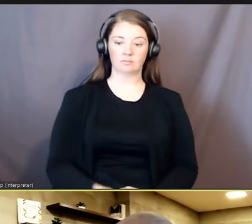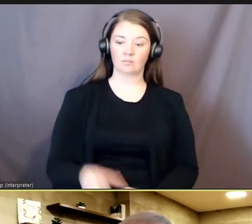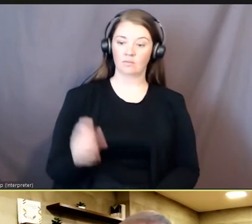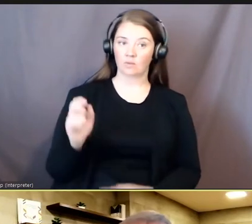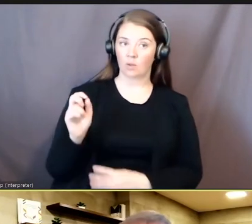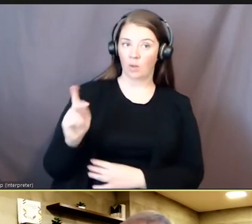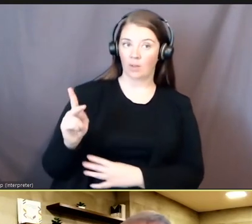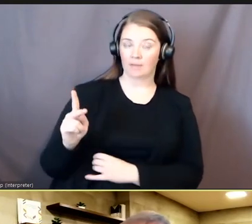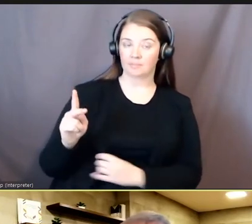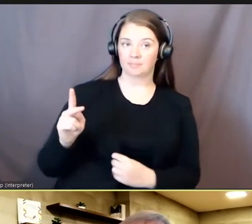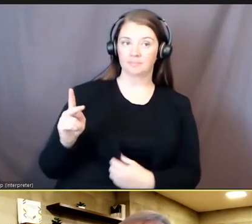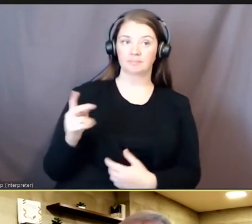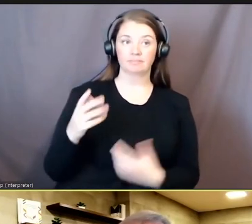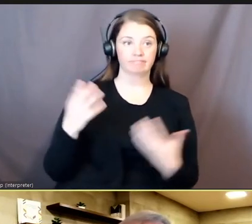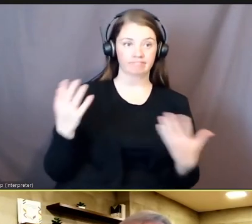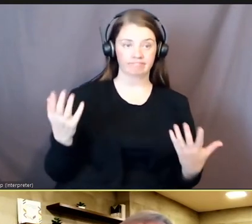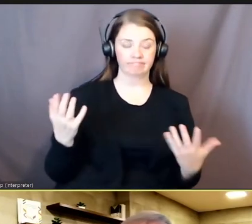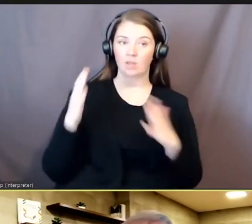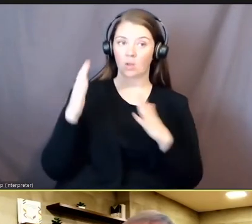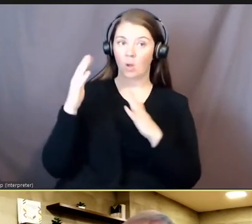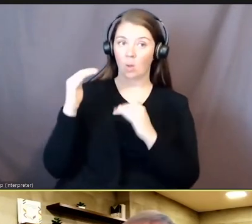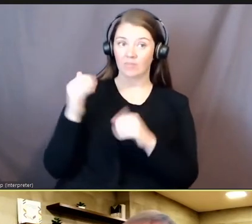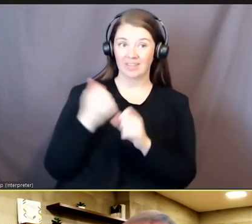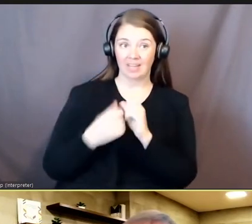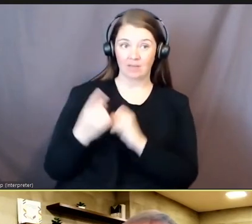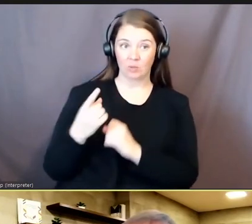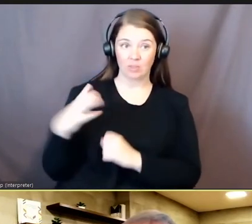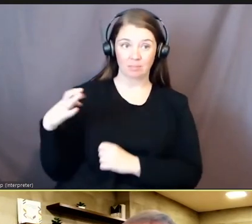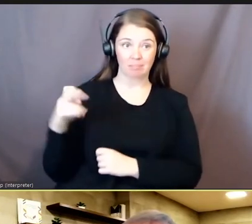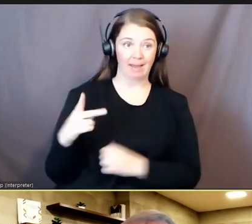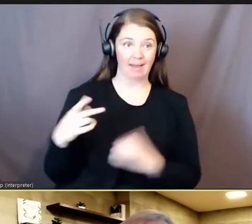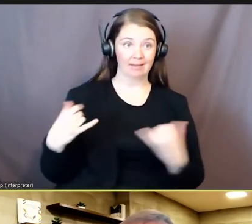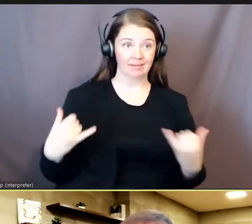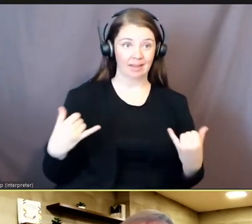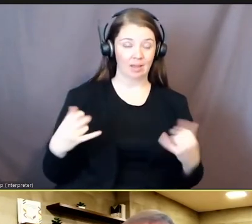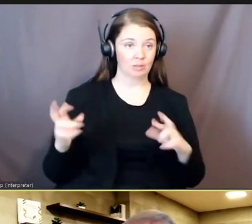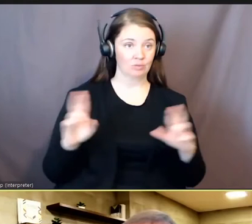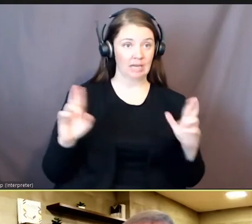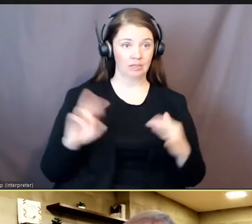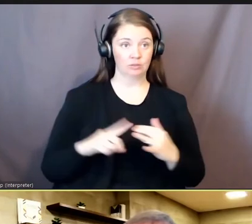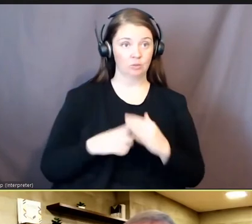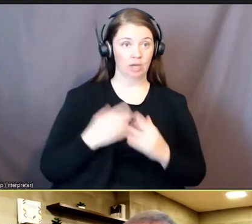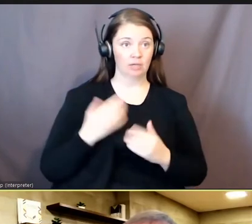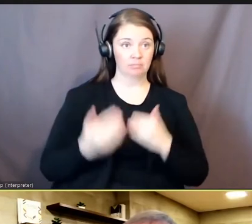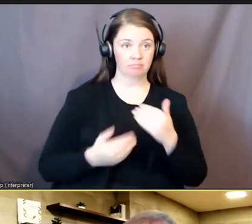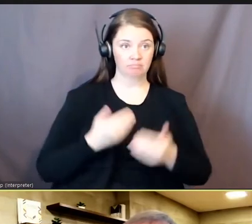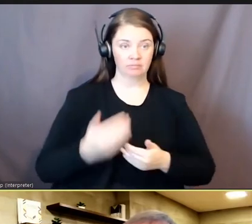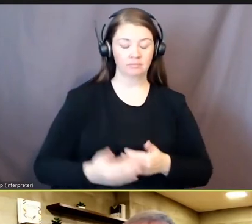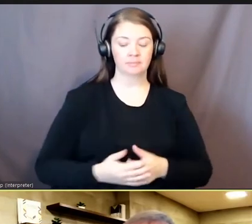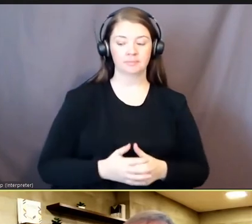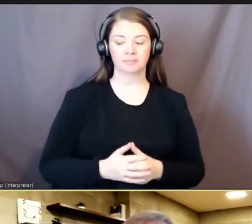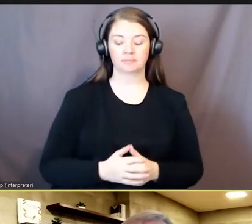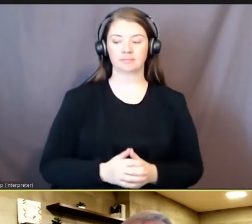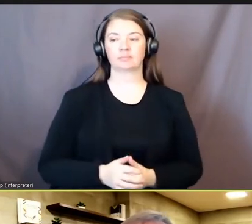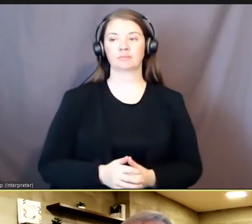Okay, well, I'll tell you what, hopefully everyone is back and we're ready to go again.